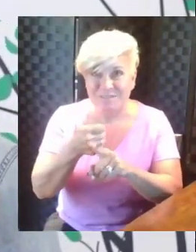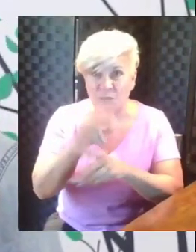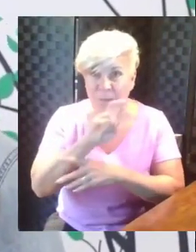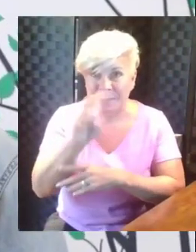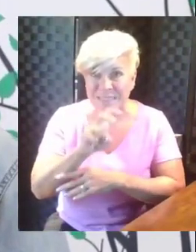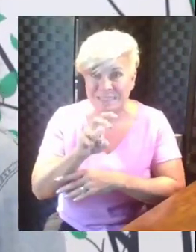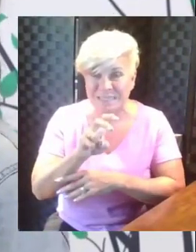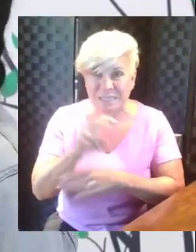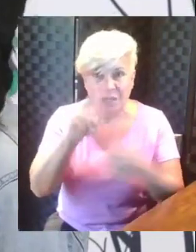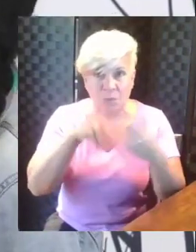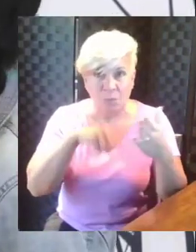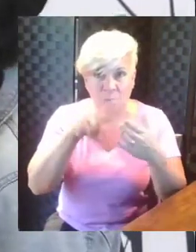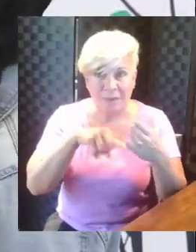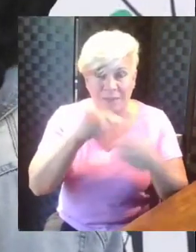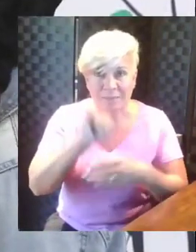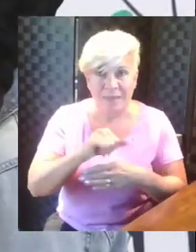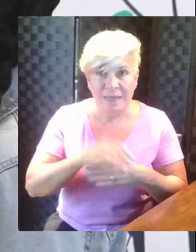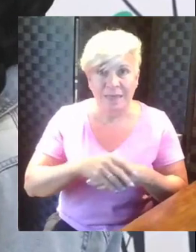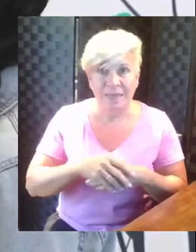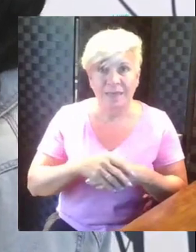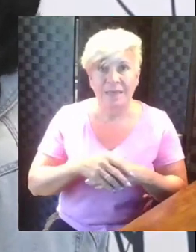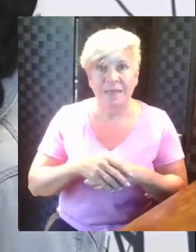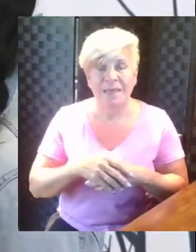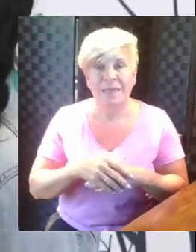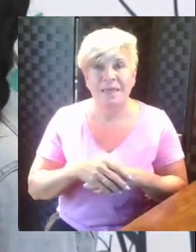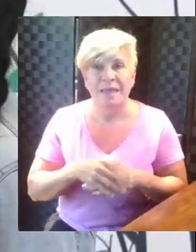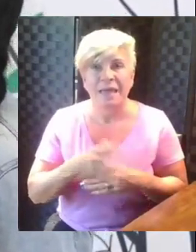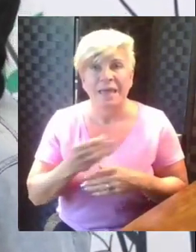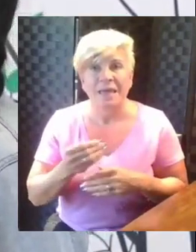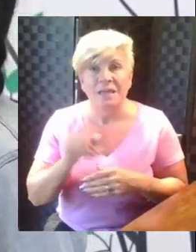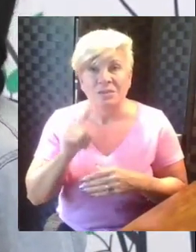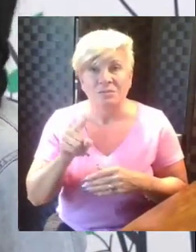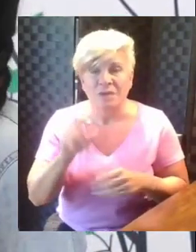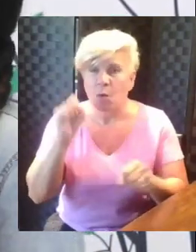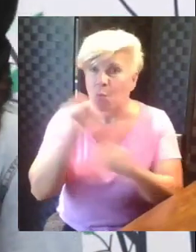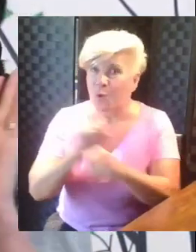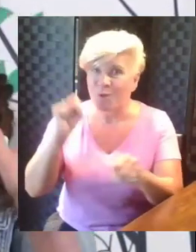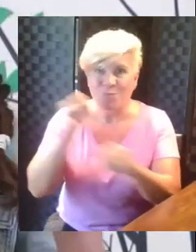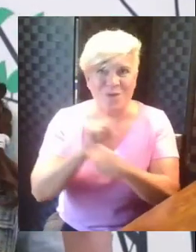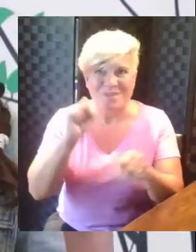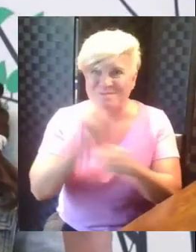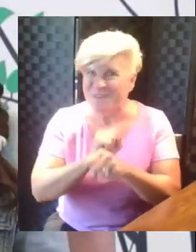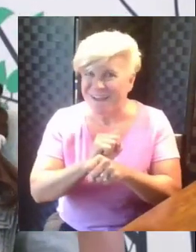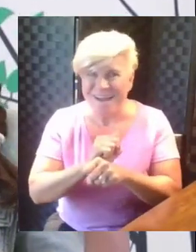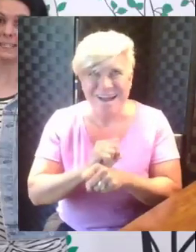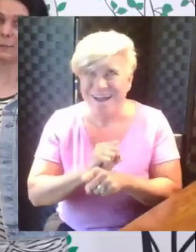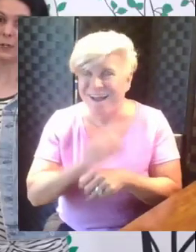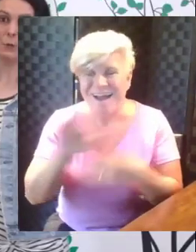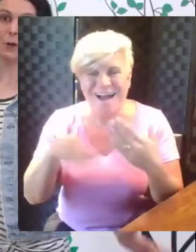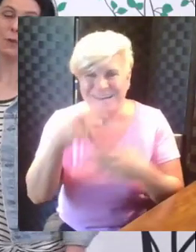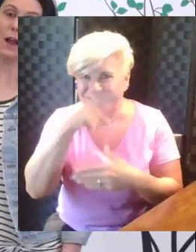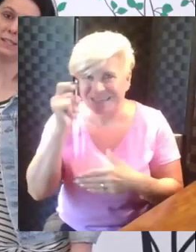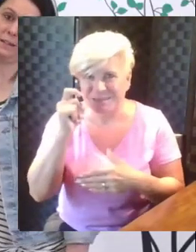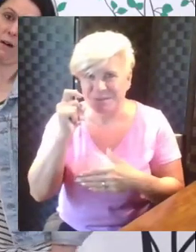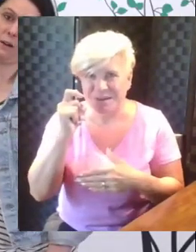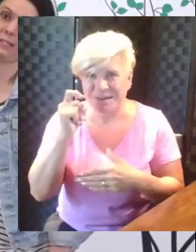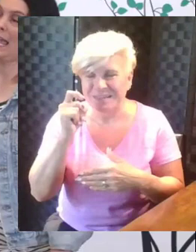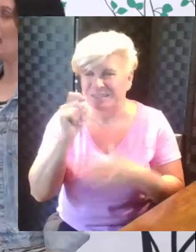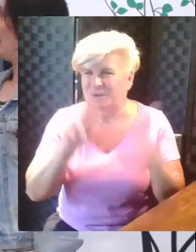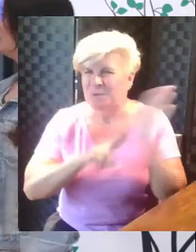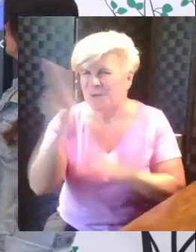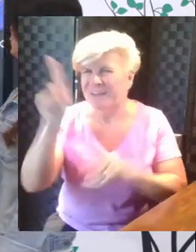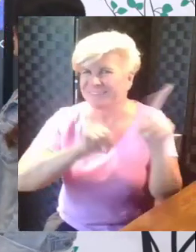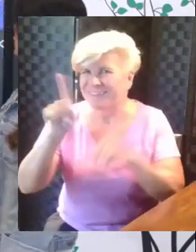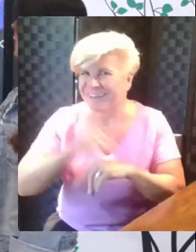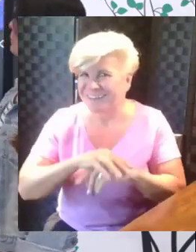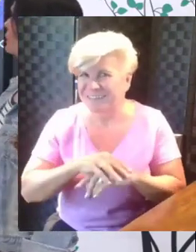pizza. So go ahead and read through that. And you guys have worked so hard through this summer. You are rock stars.